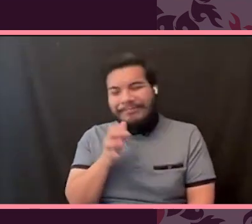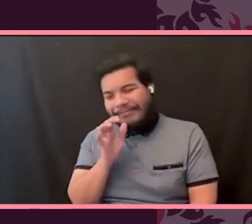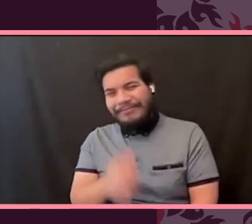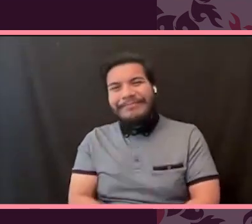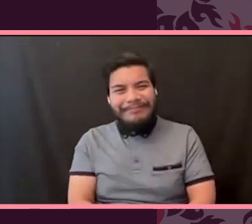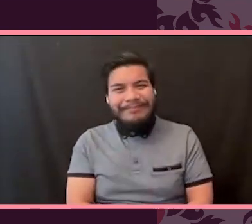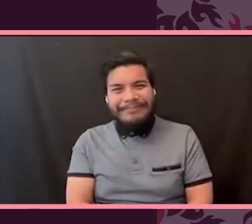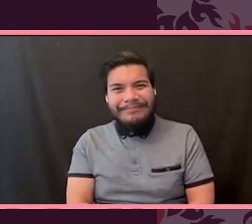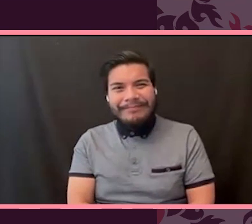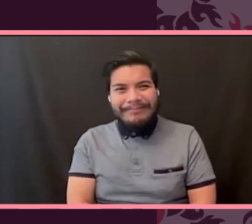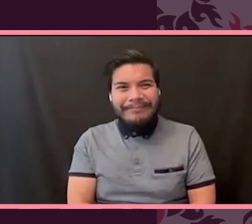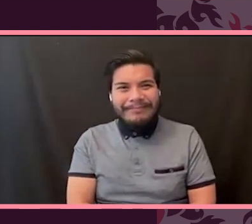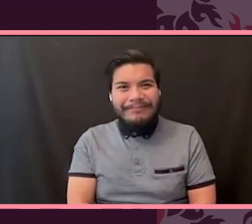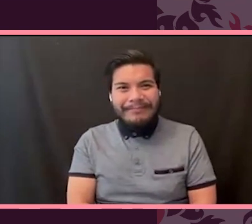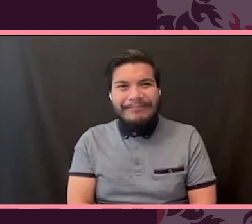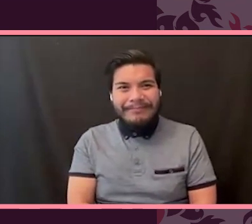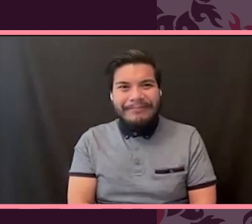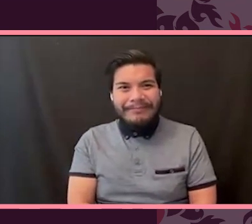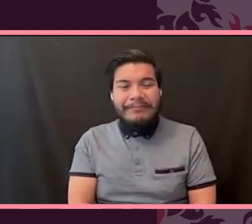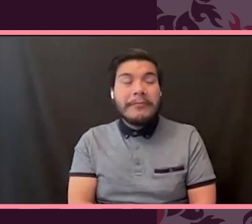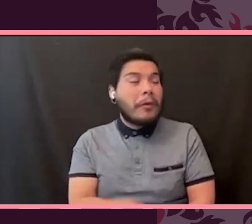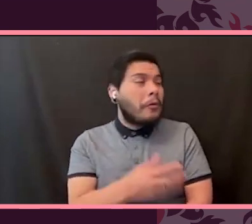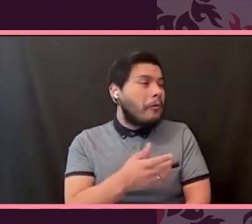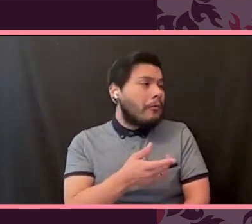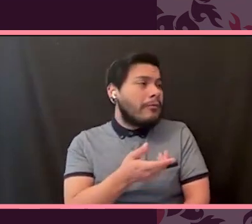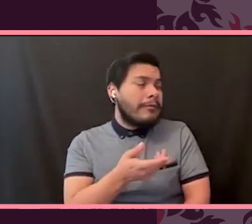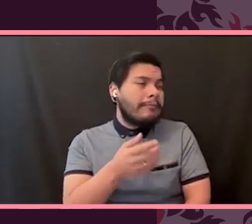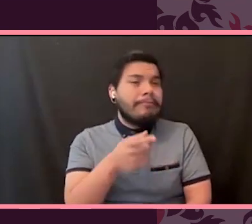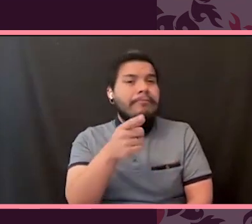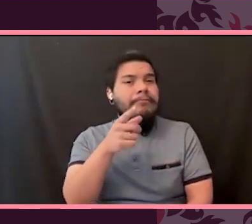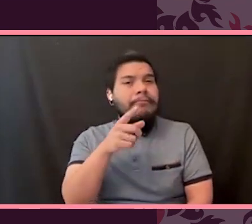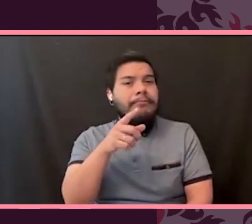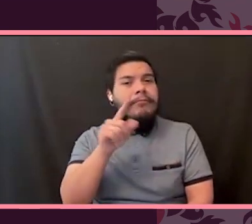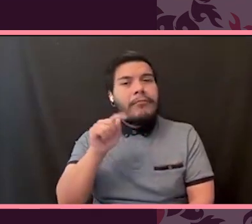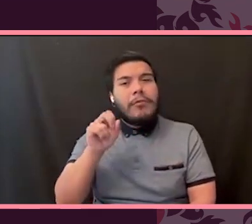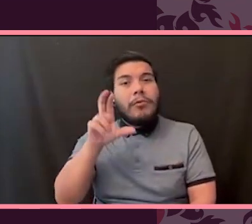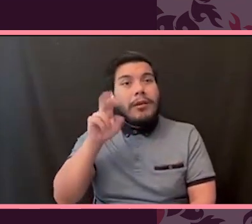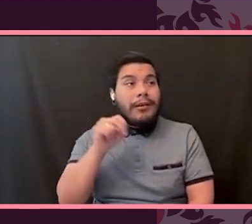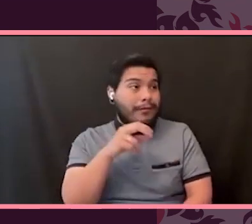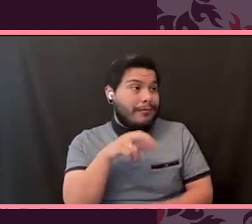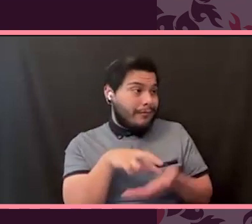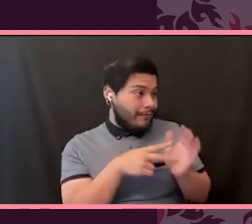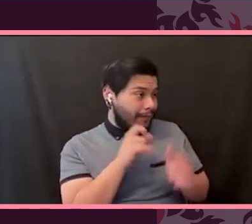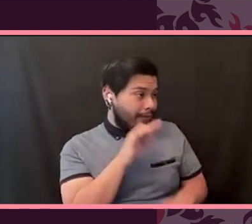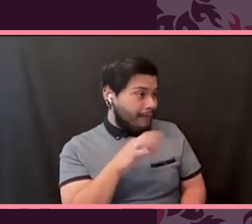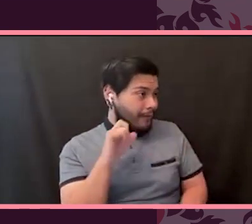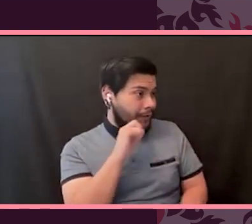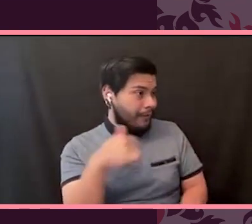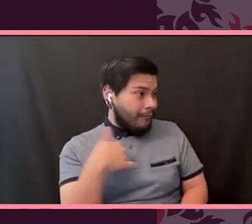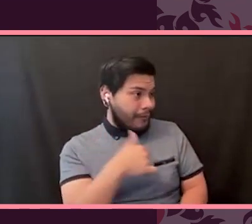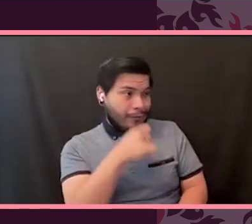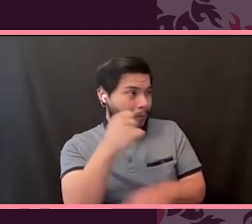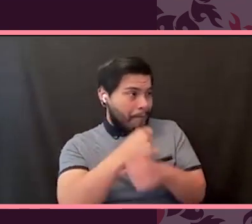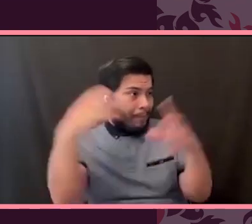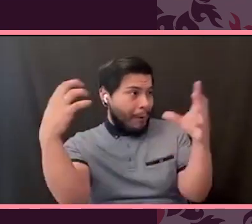I've heard you answer this one before. Oh, yeah. You mean assuming we don't blow ourselves up? Yeah. Assuming we Yeah.